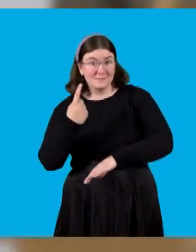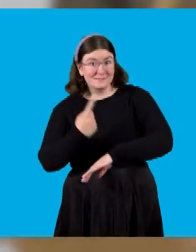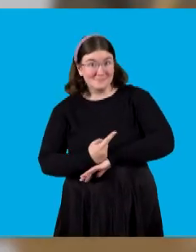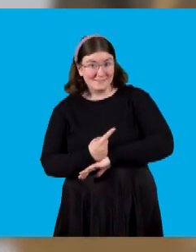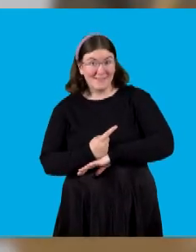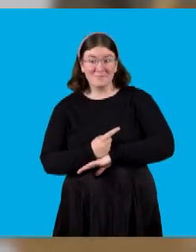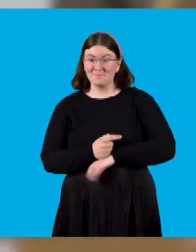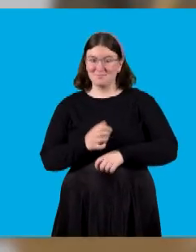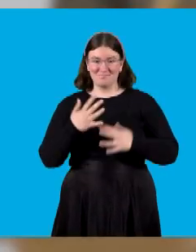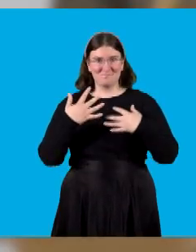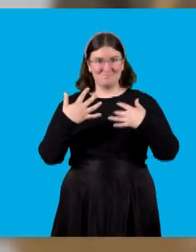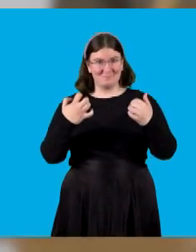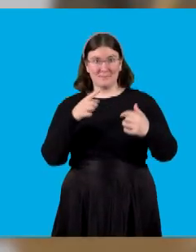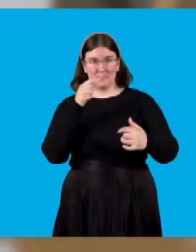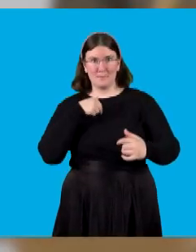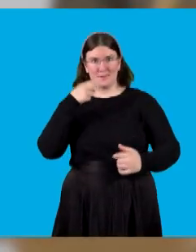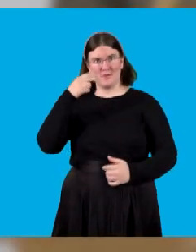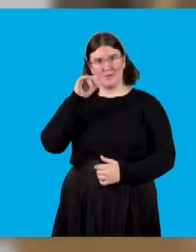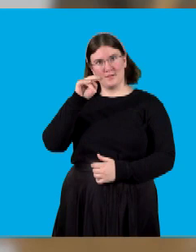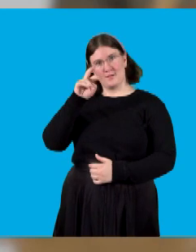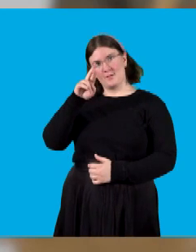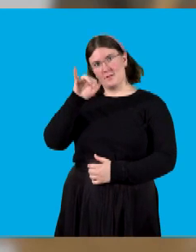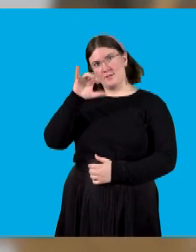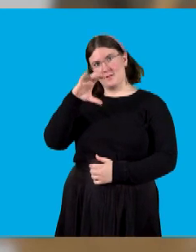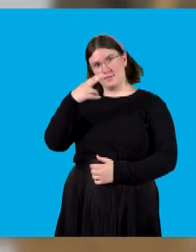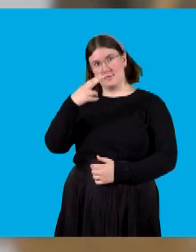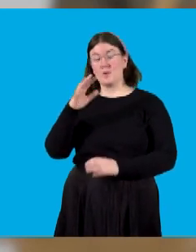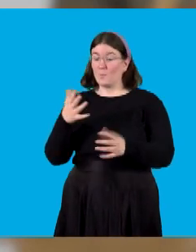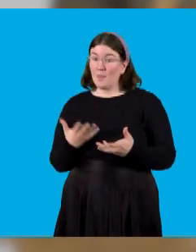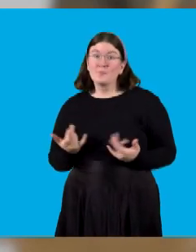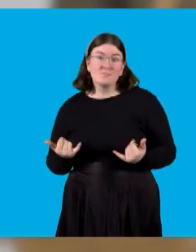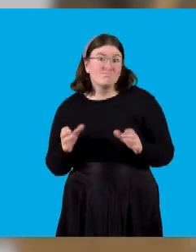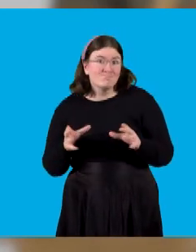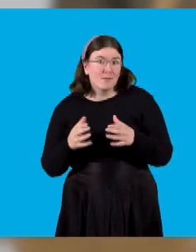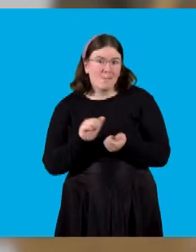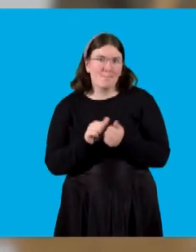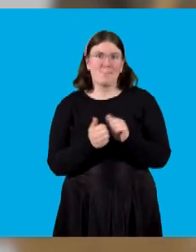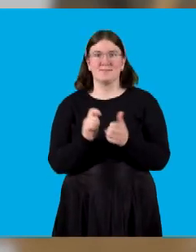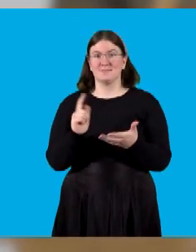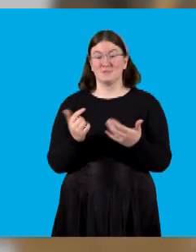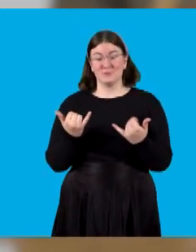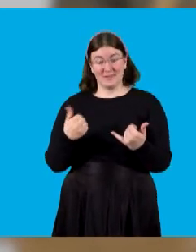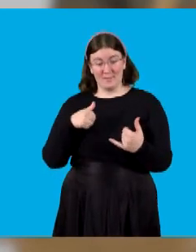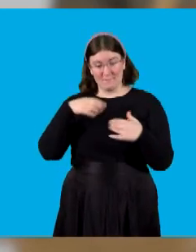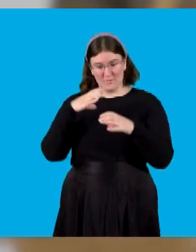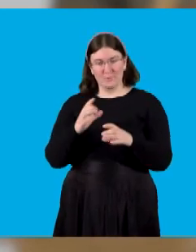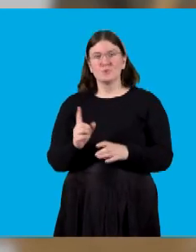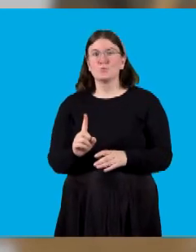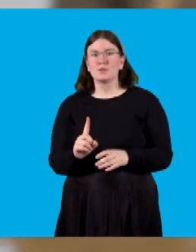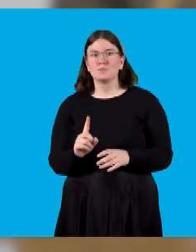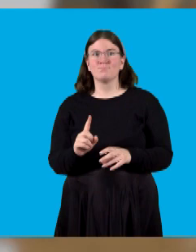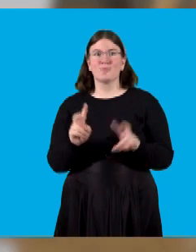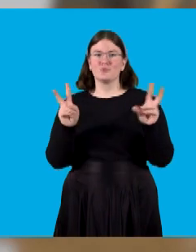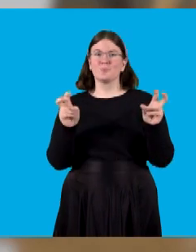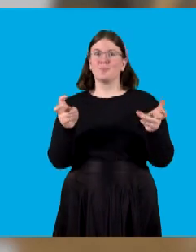Good day to all our viewers out there. My name is Heinrich Neetling and welcome to Mathematical Literacy. In today's lesson, we'll be focusing on